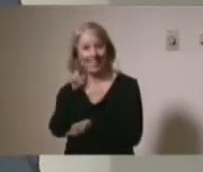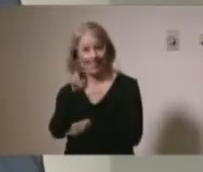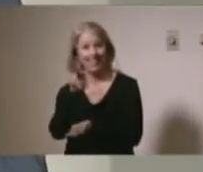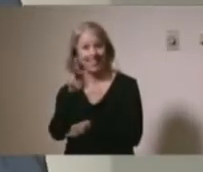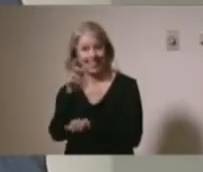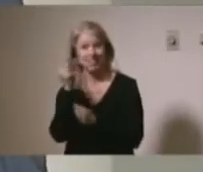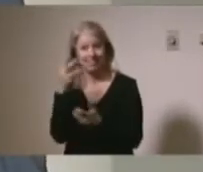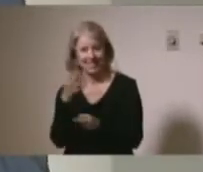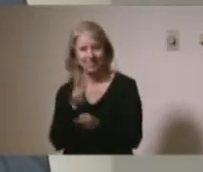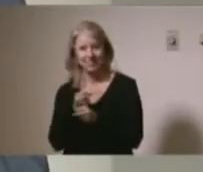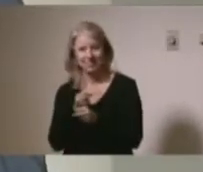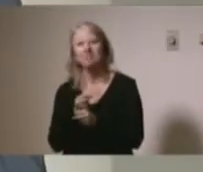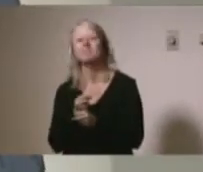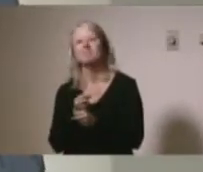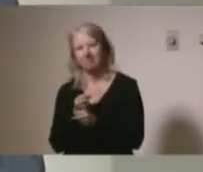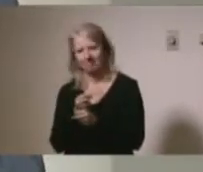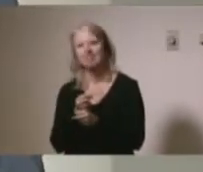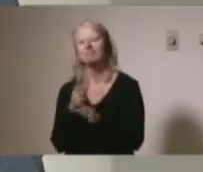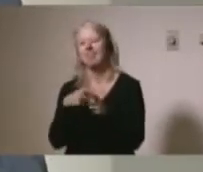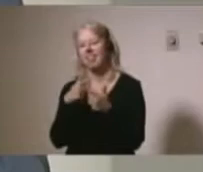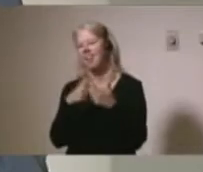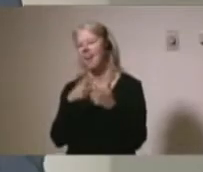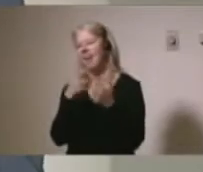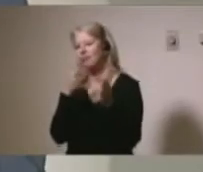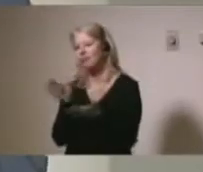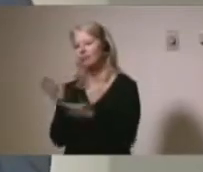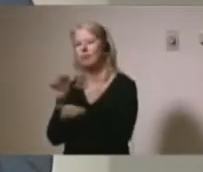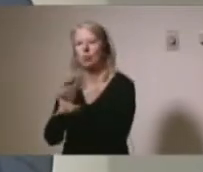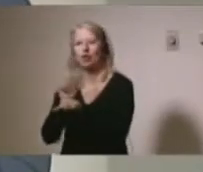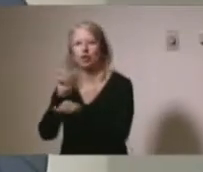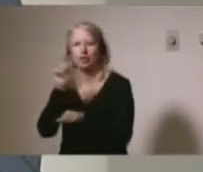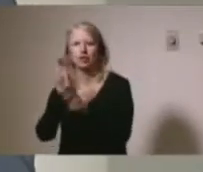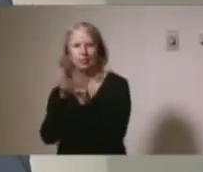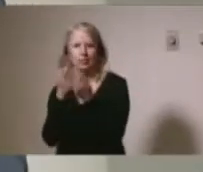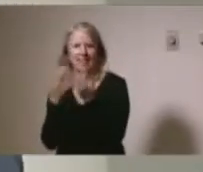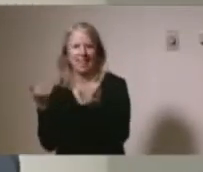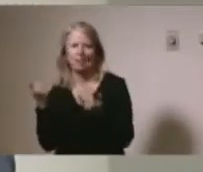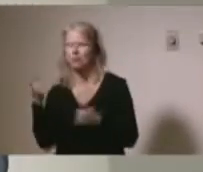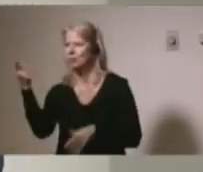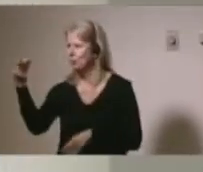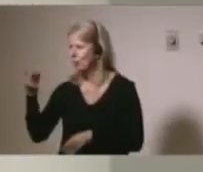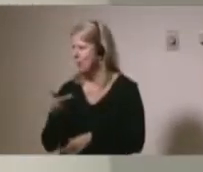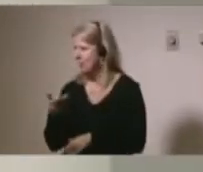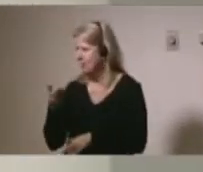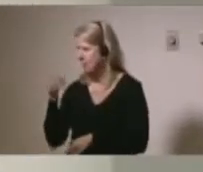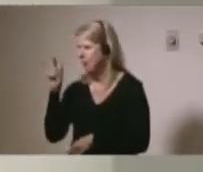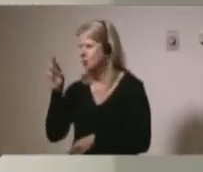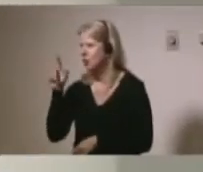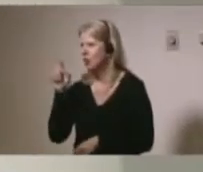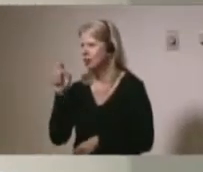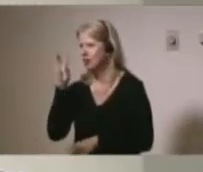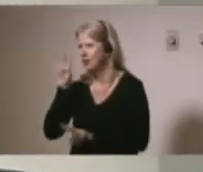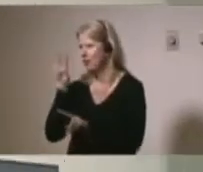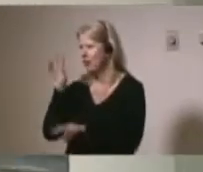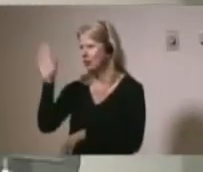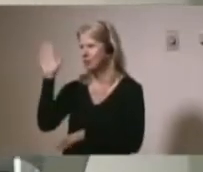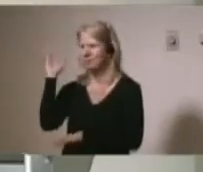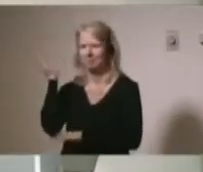banker before working with the union. So welcome, George, and do your presentation. Thank you.